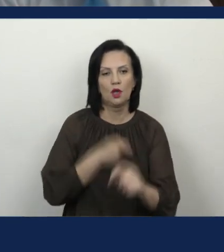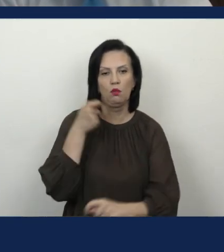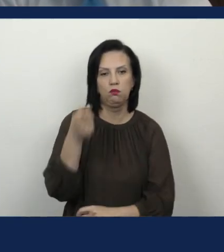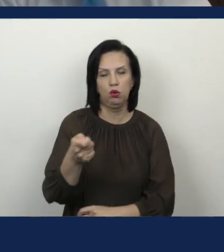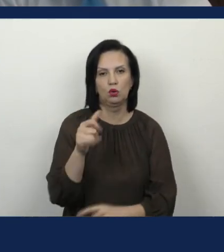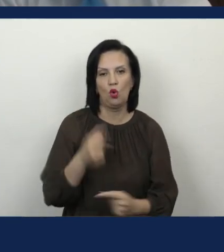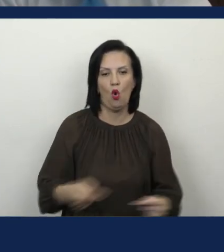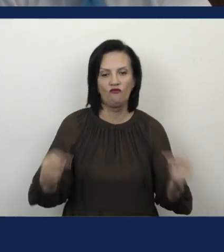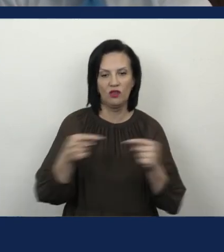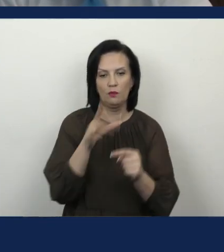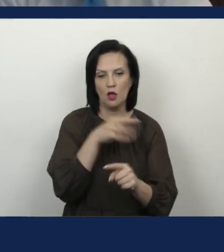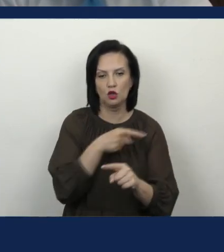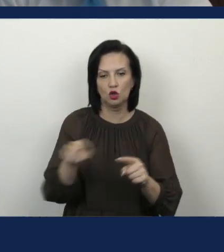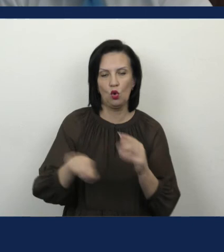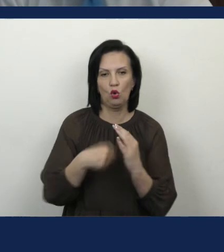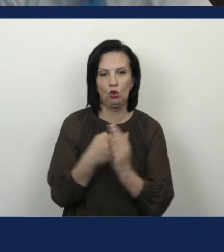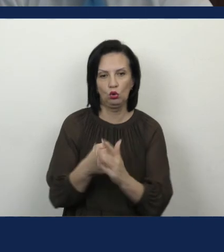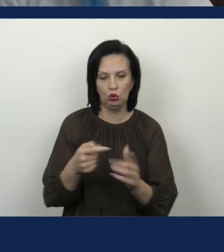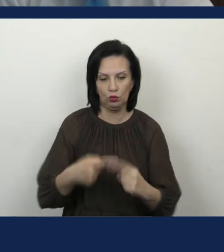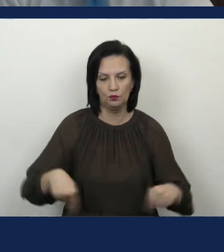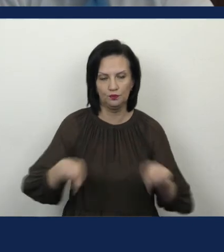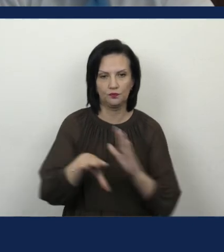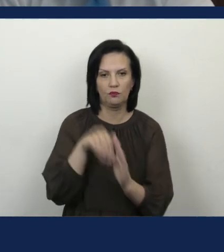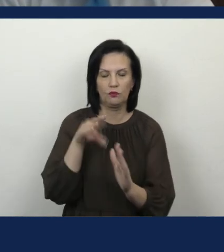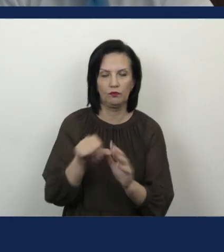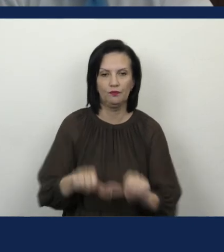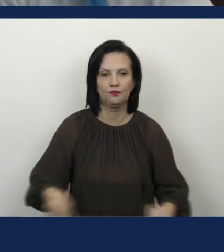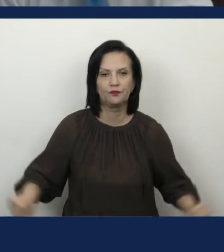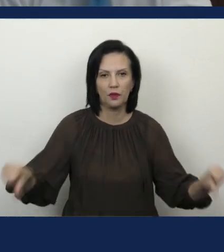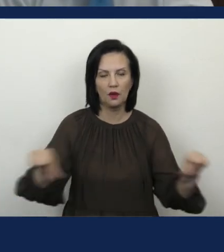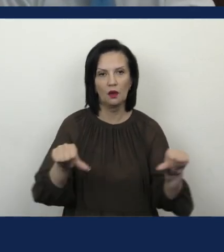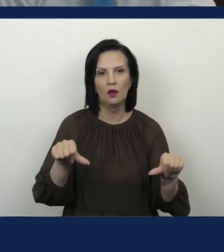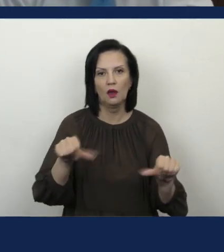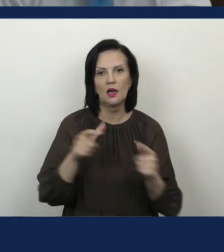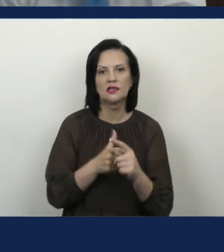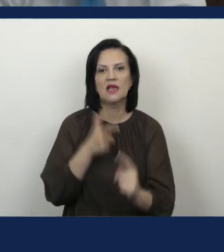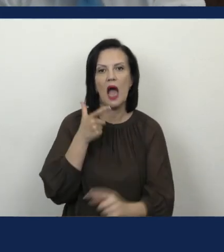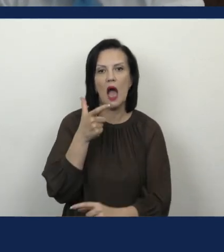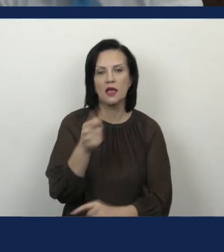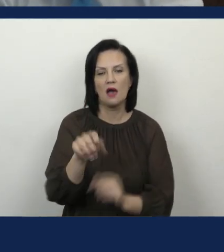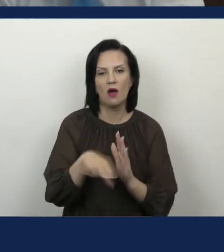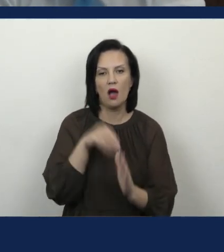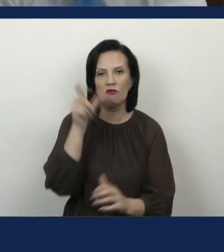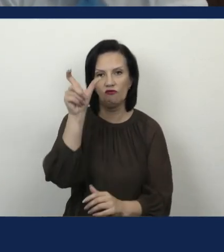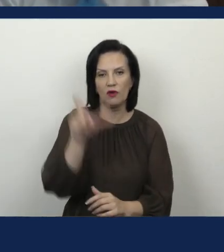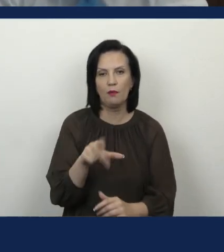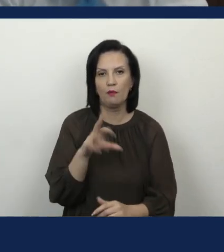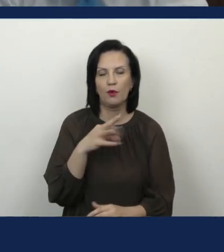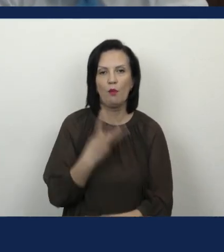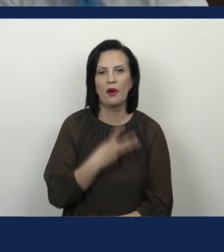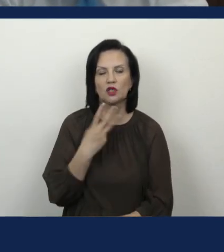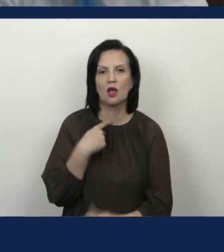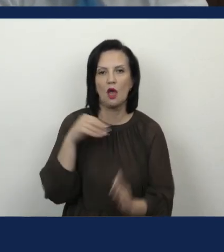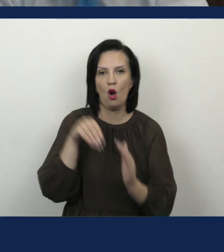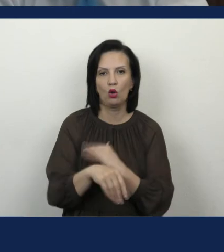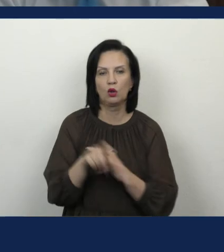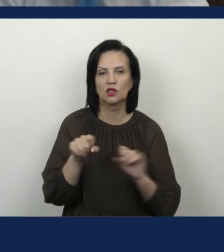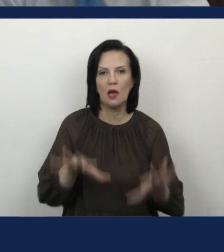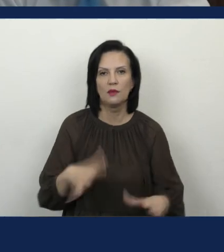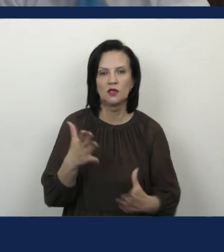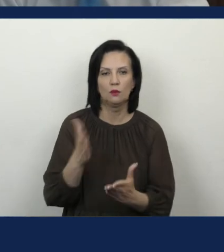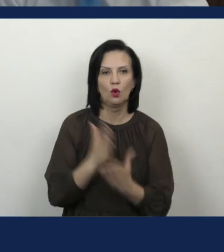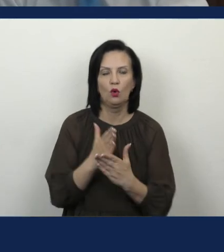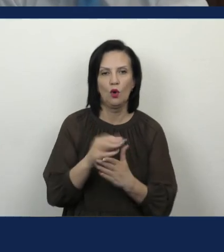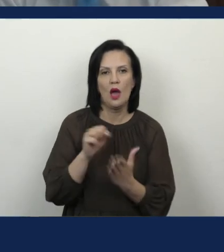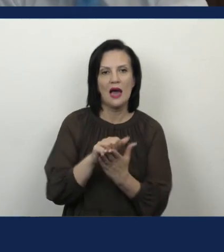health conditions, should be submitted within a certain period of time to the District Election Commission. An